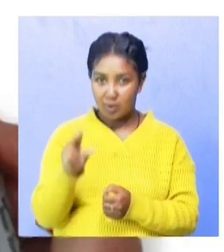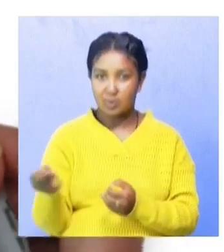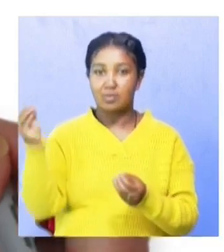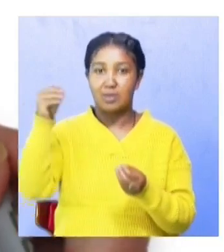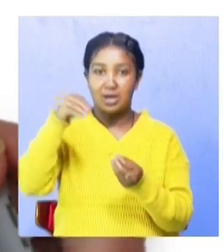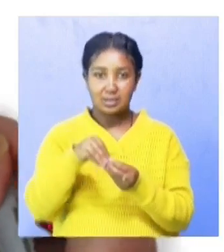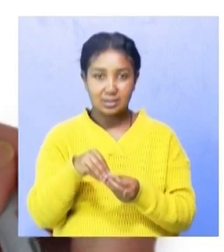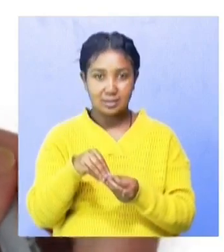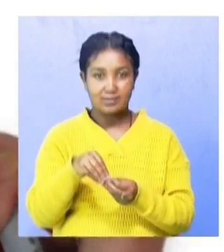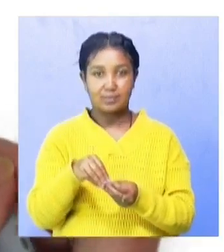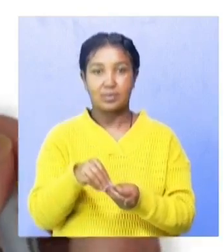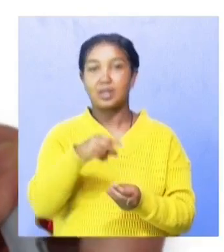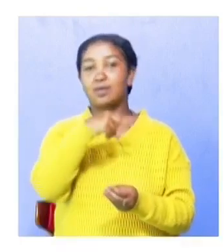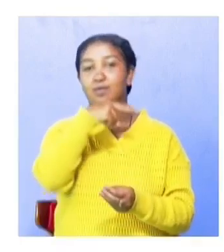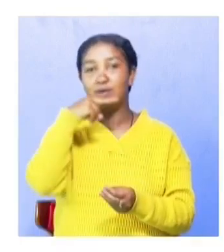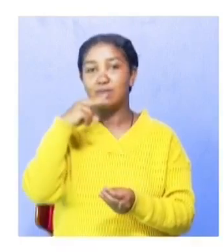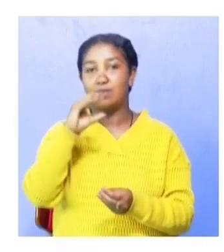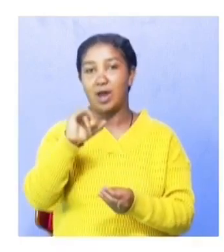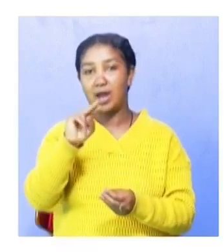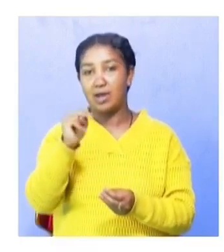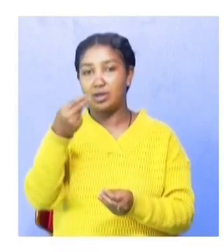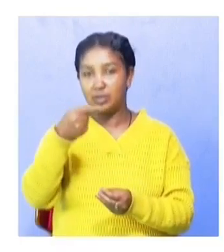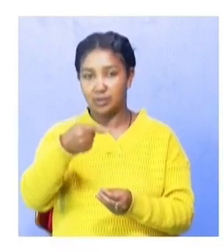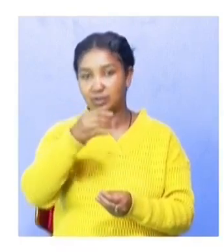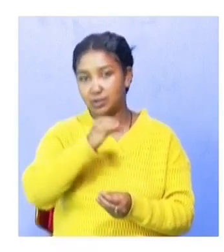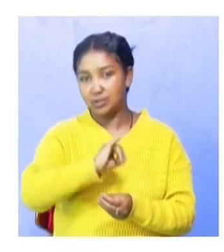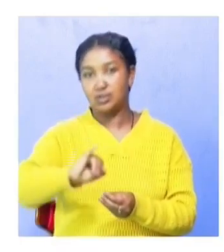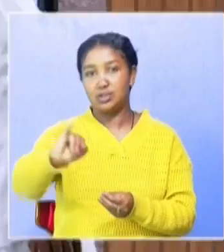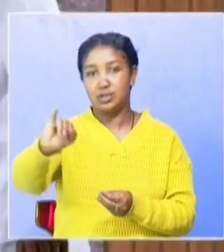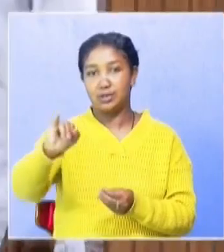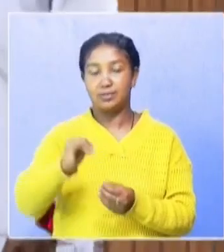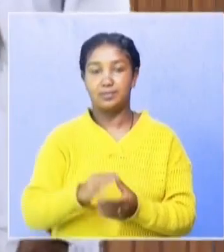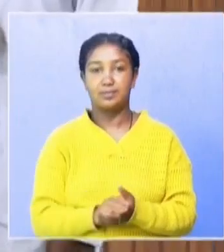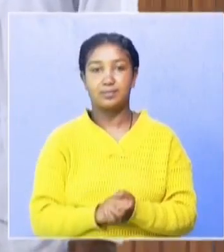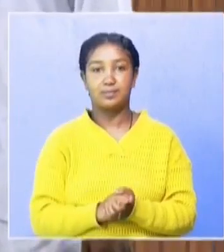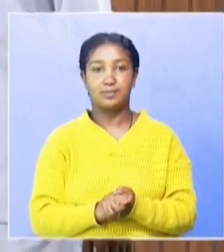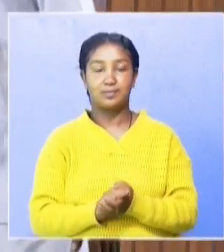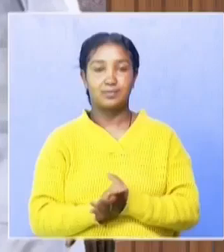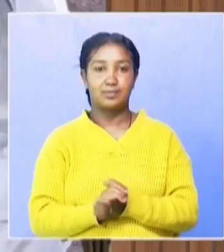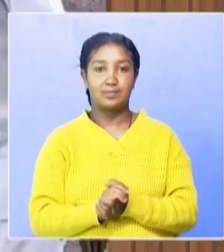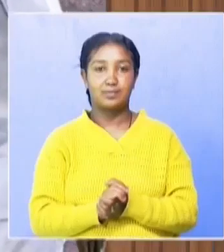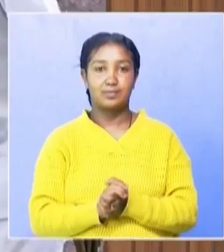plus verb ing.